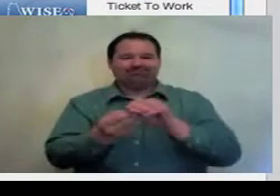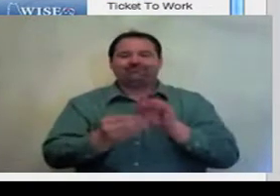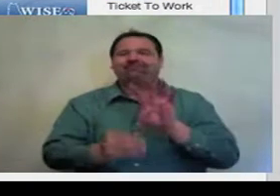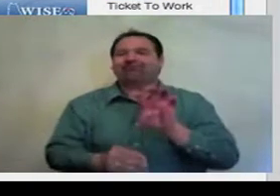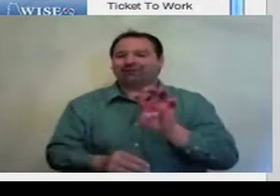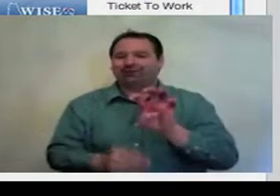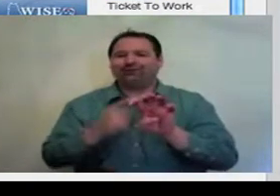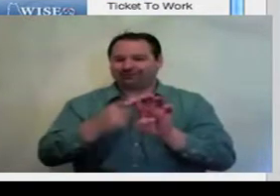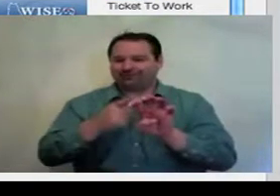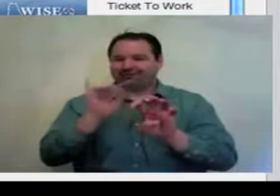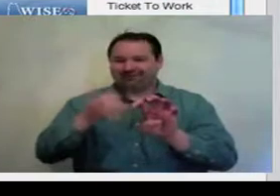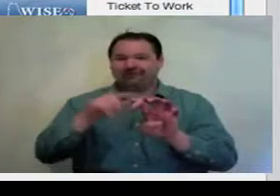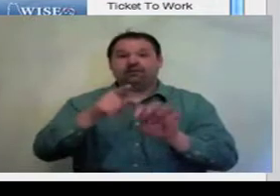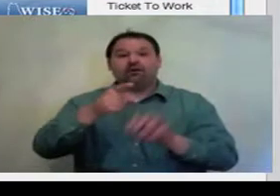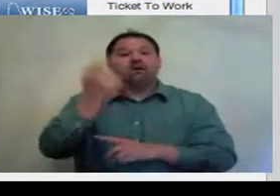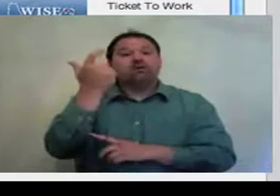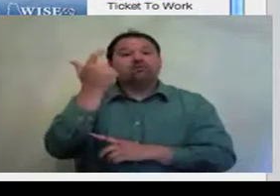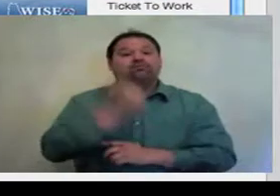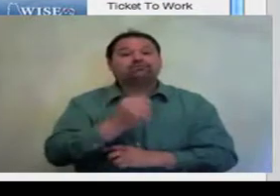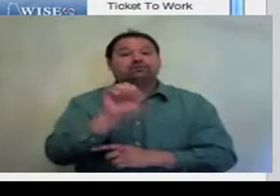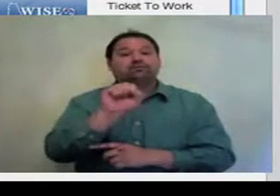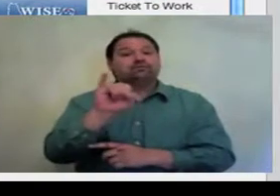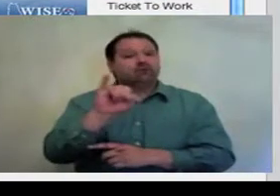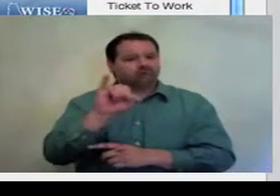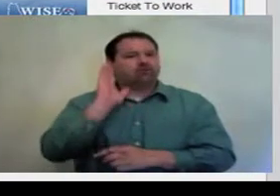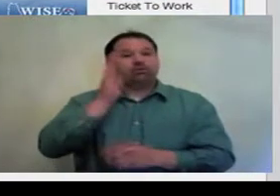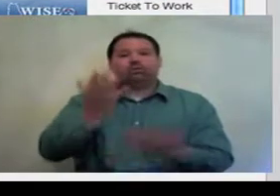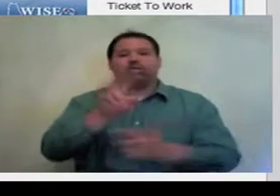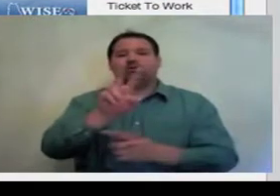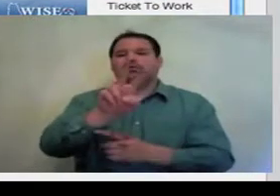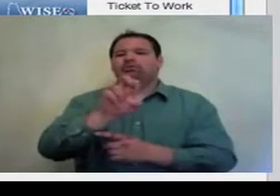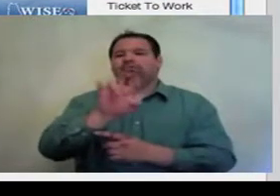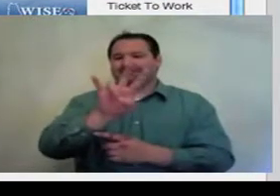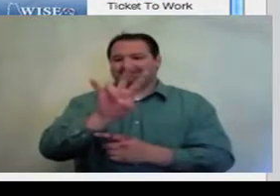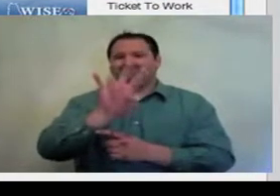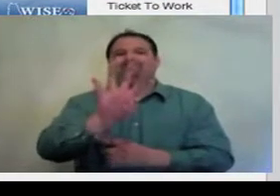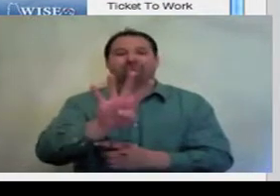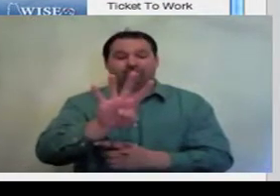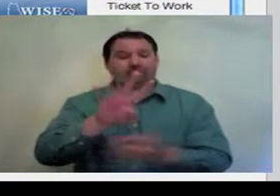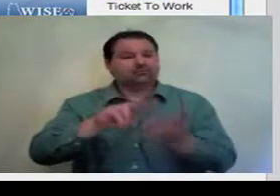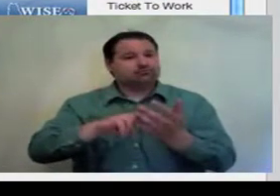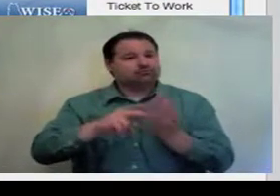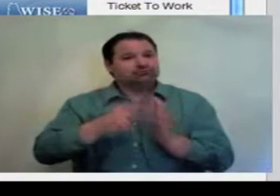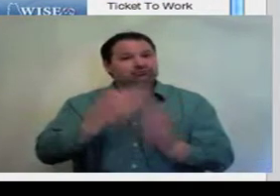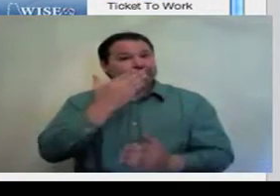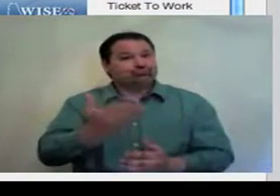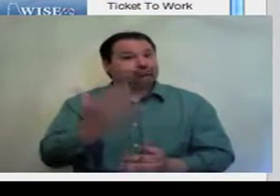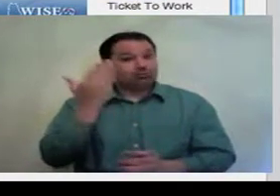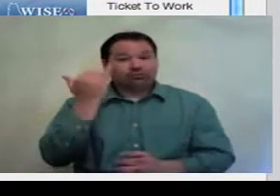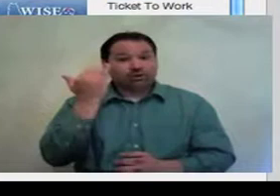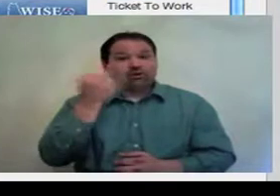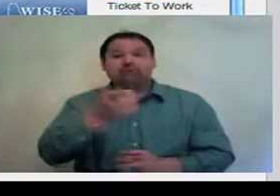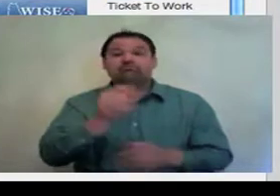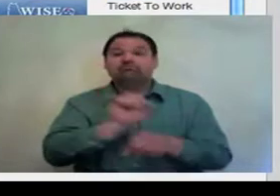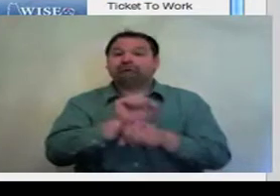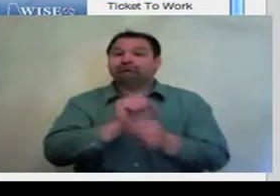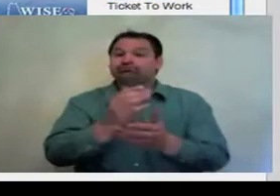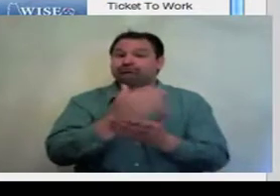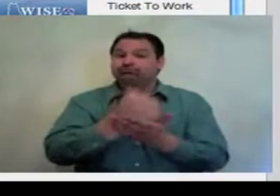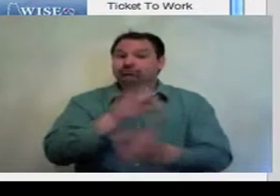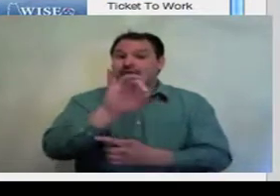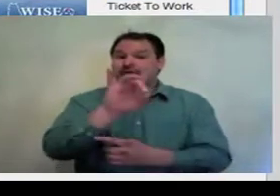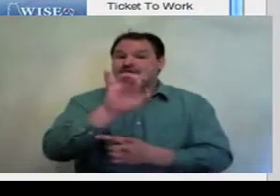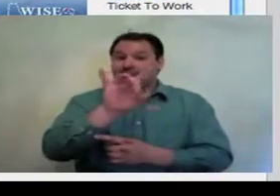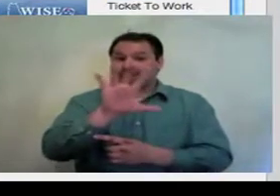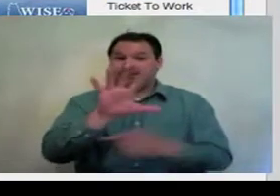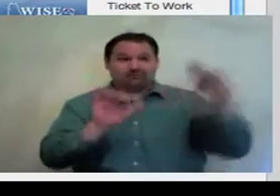count half. With that 400 that they're counting, you would still be eligible to receive an SSI payment of $274. Combined